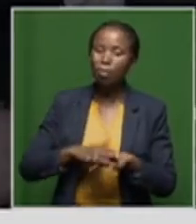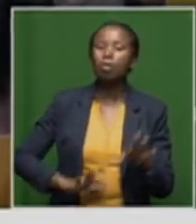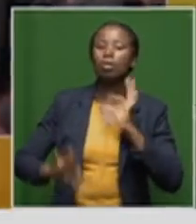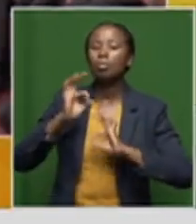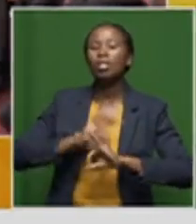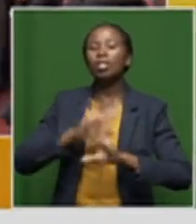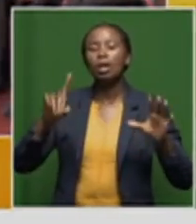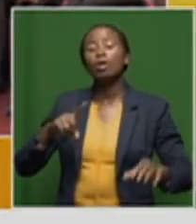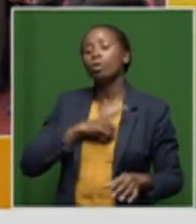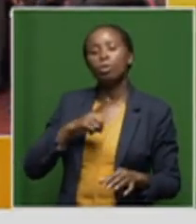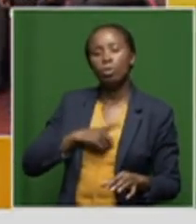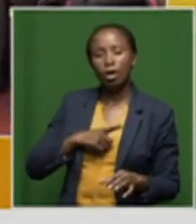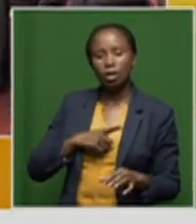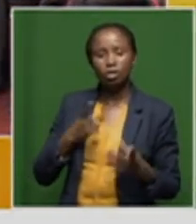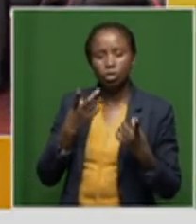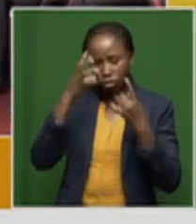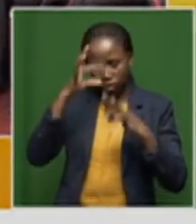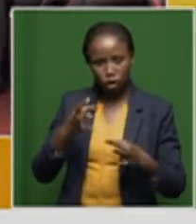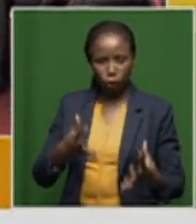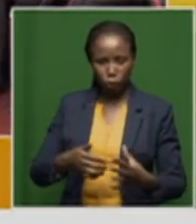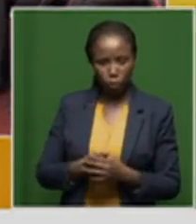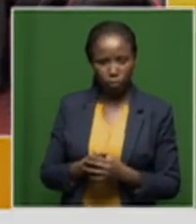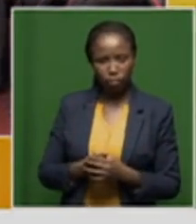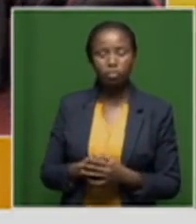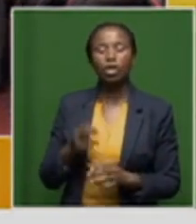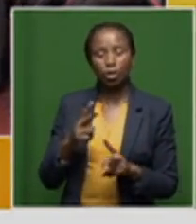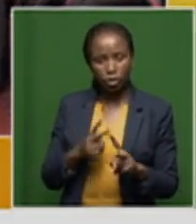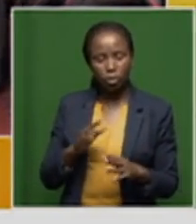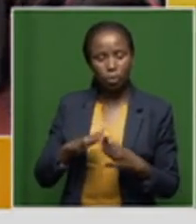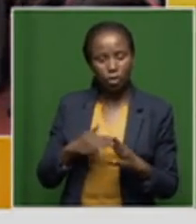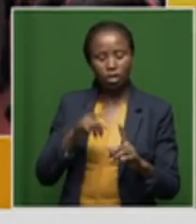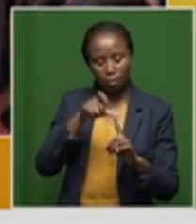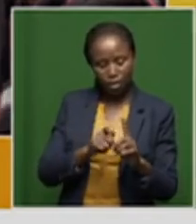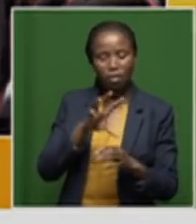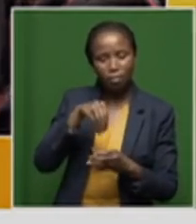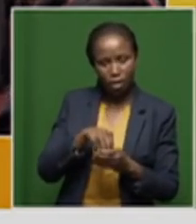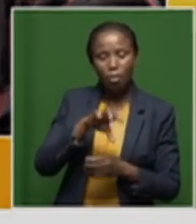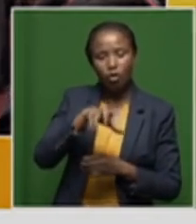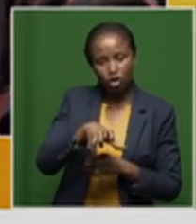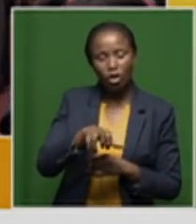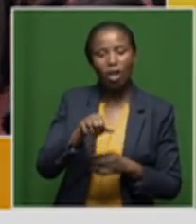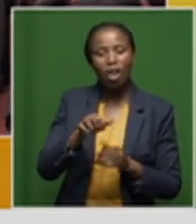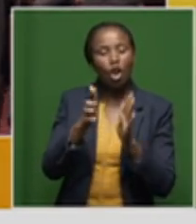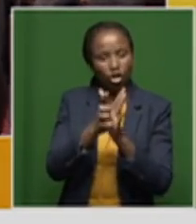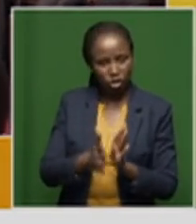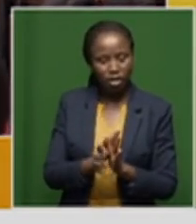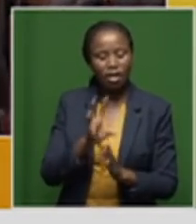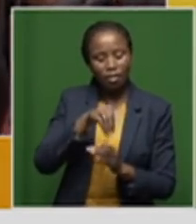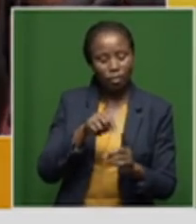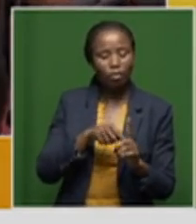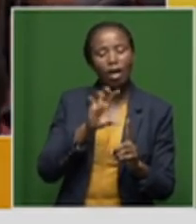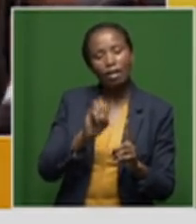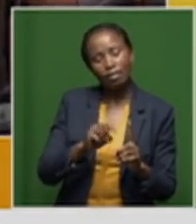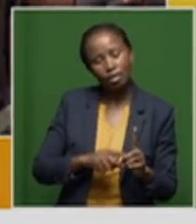regards to this resolution. And of course also because she is currently a member of the provincial legislature. So in terms of her work in the